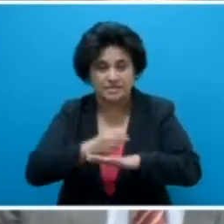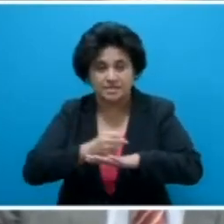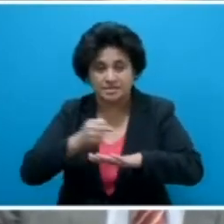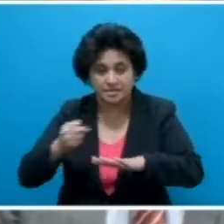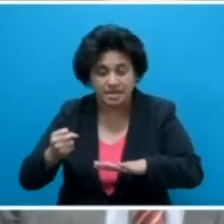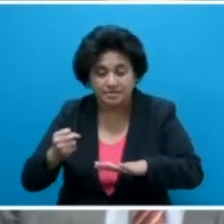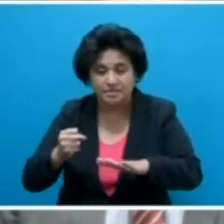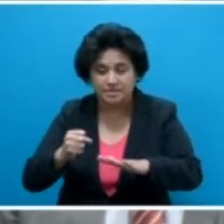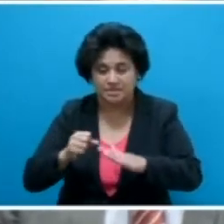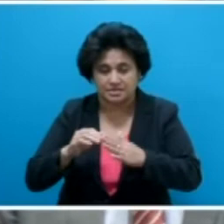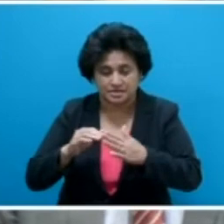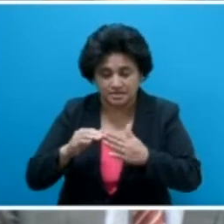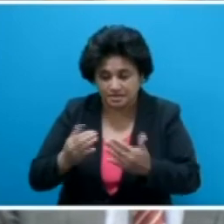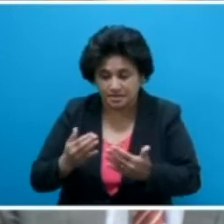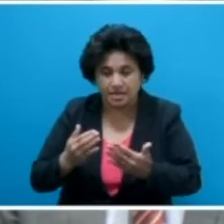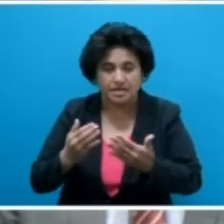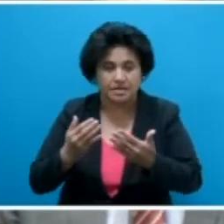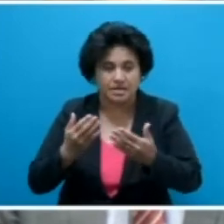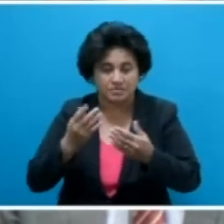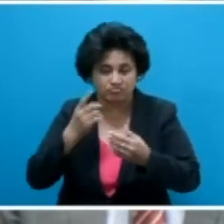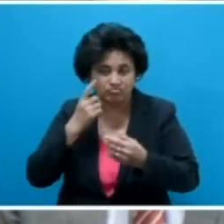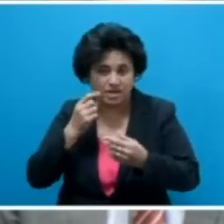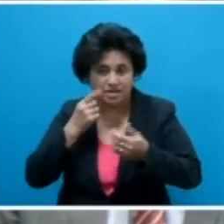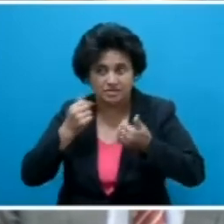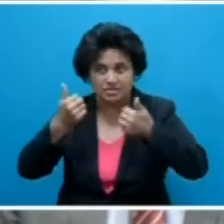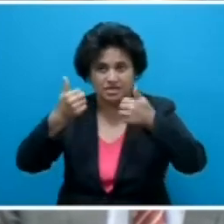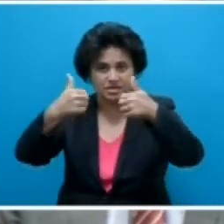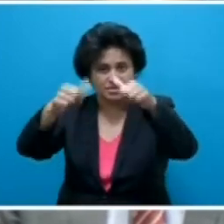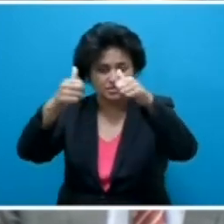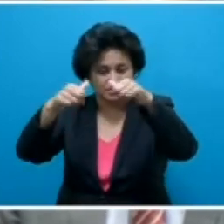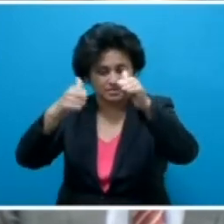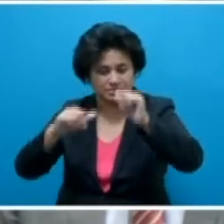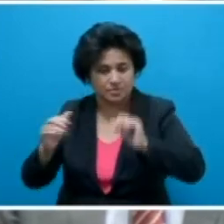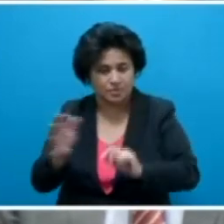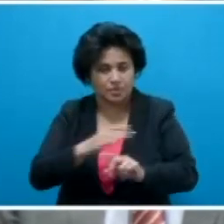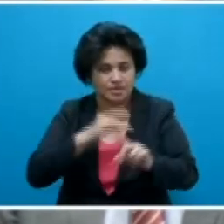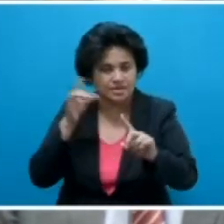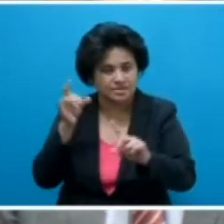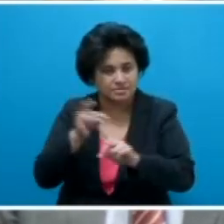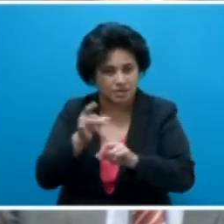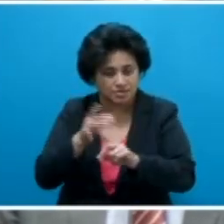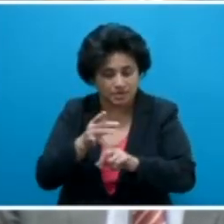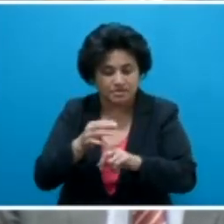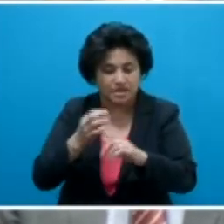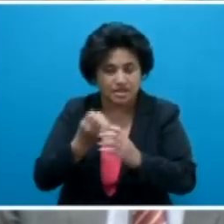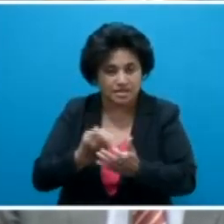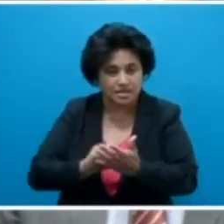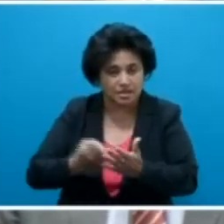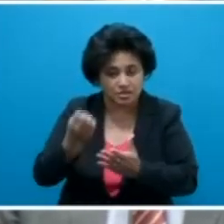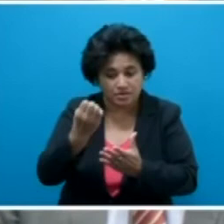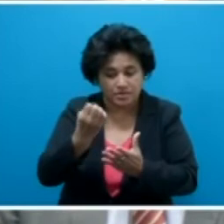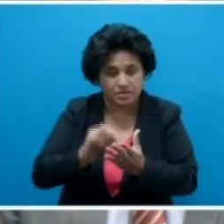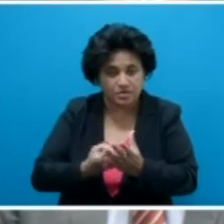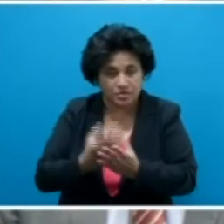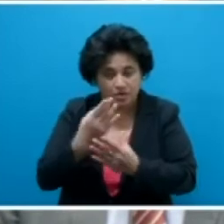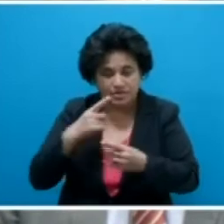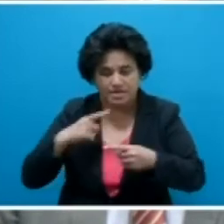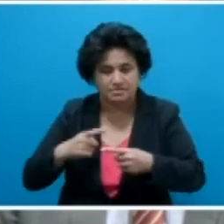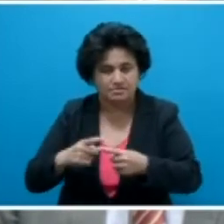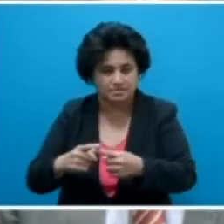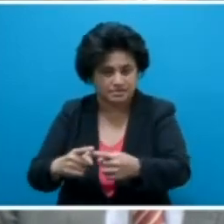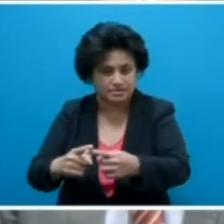its minds towards achieving the critically vital balance between economic growth and sustainable resource